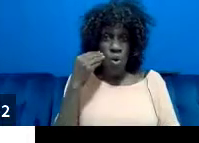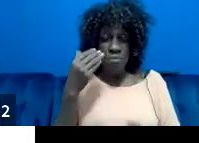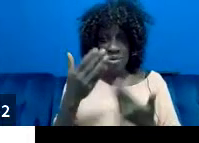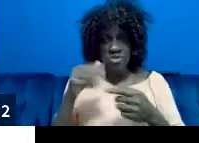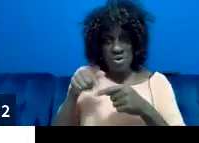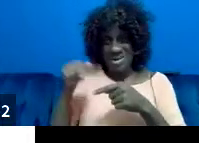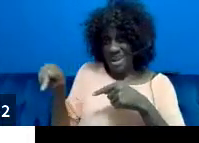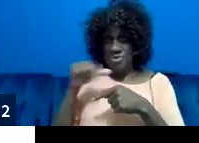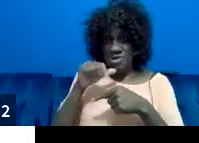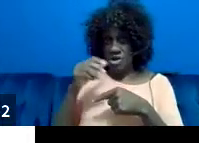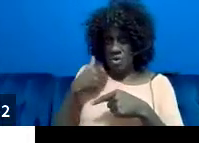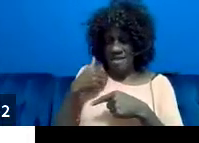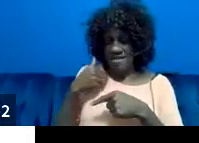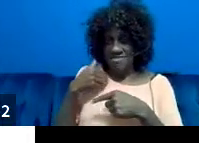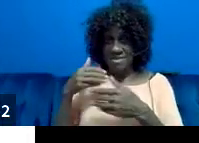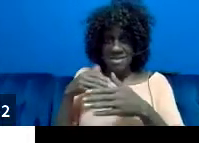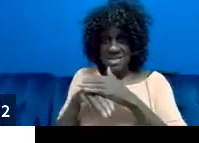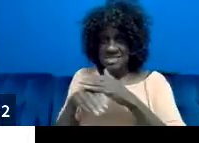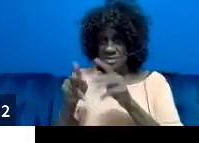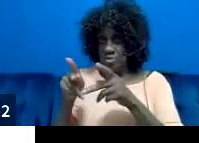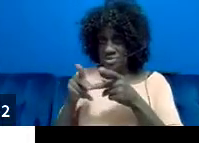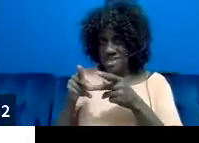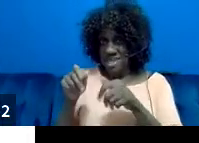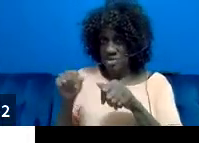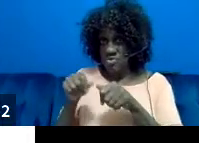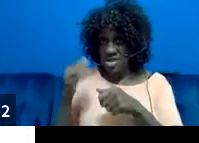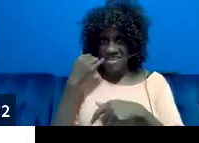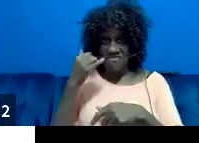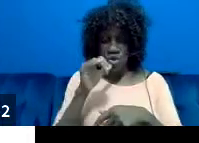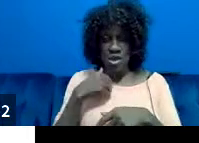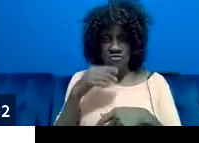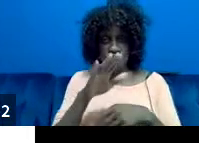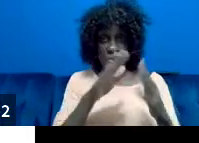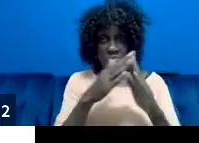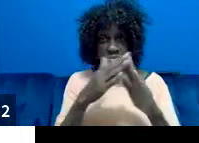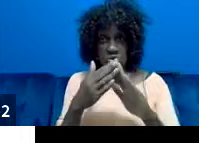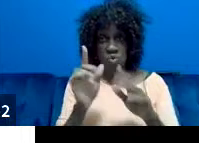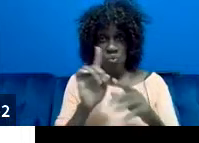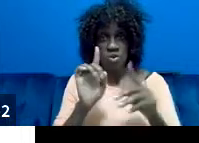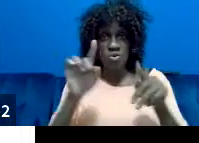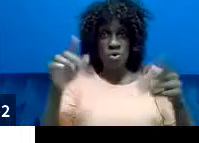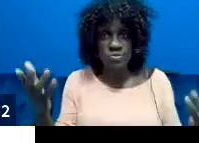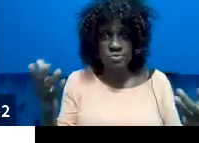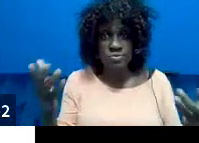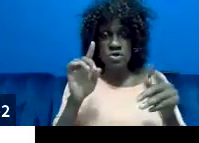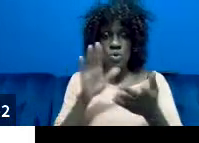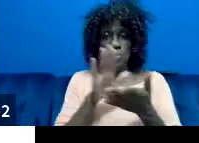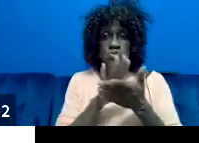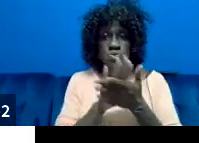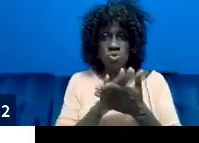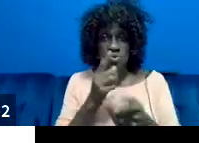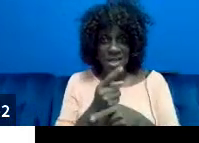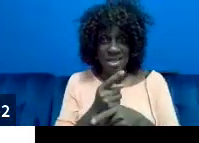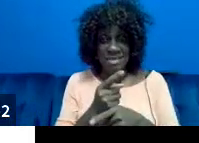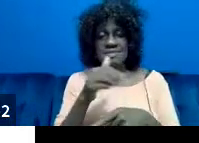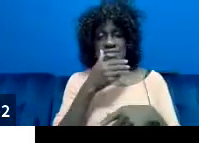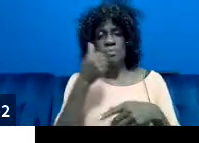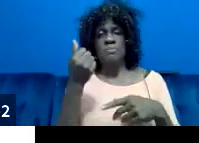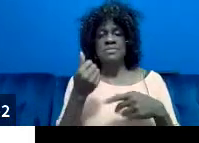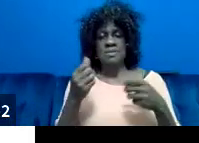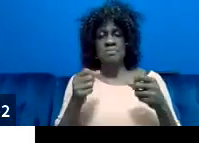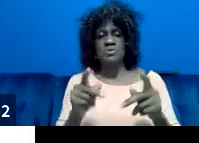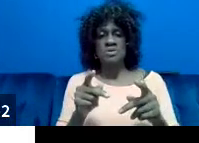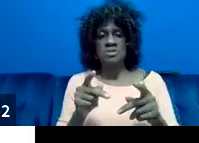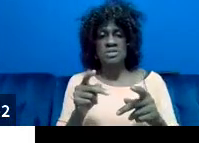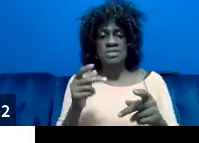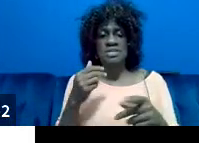neighbor's not going to have an accessible play area. So if you don't have one in your community, where do you go? You go to the school, right? Because that's the best opportunity next. At least